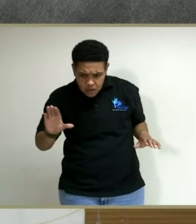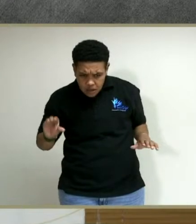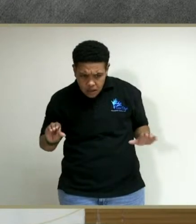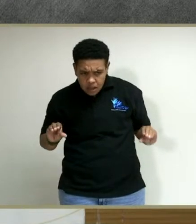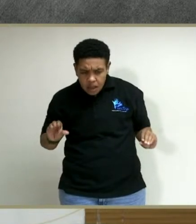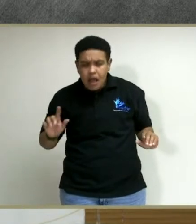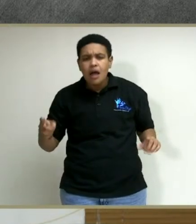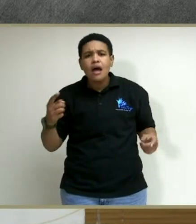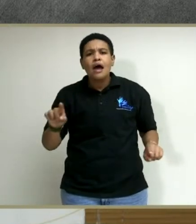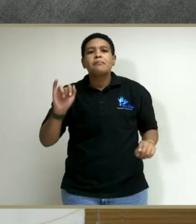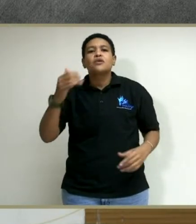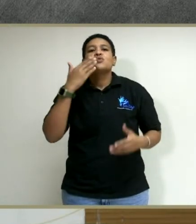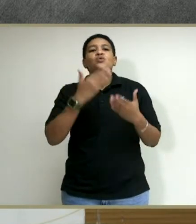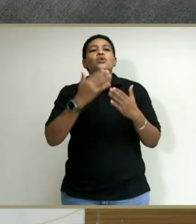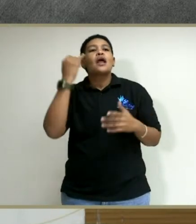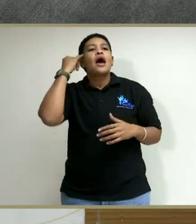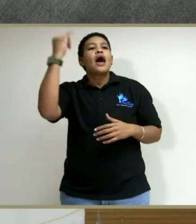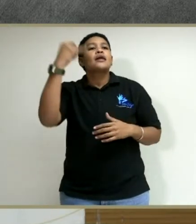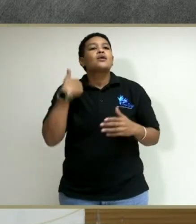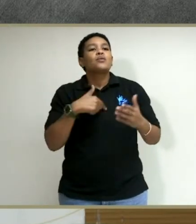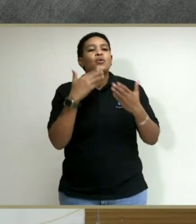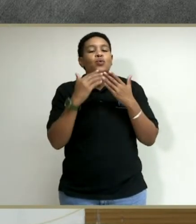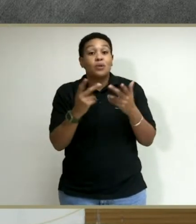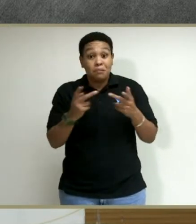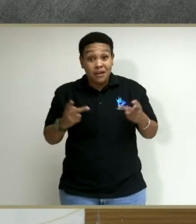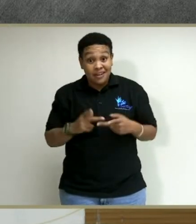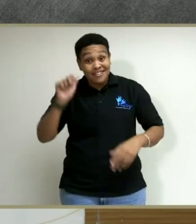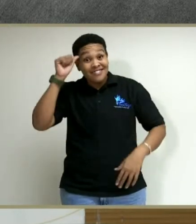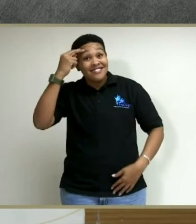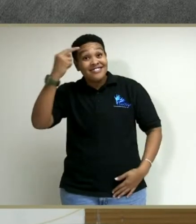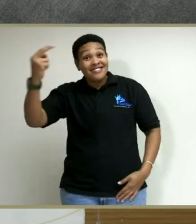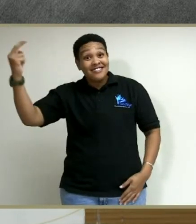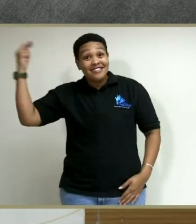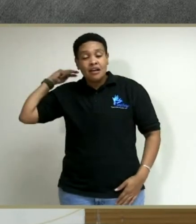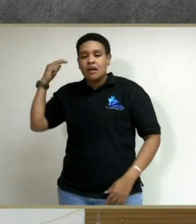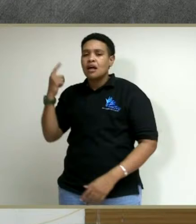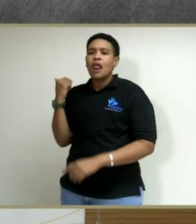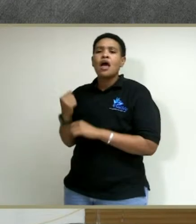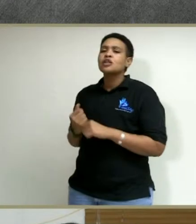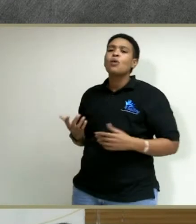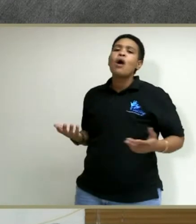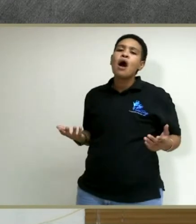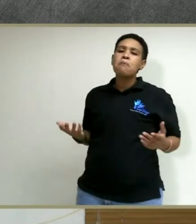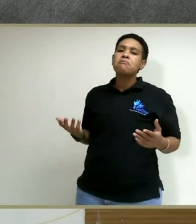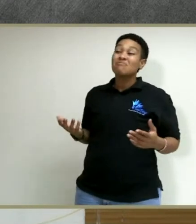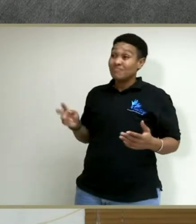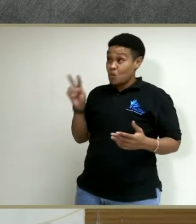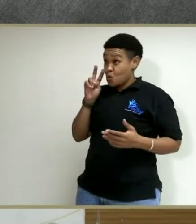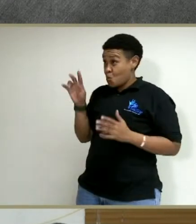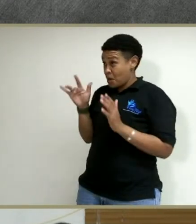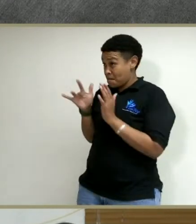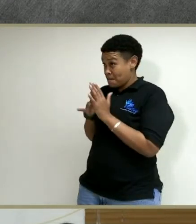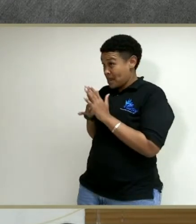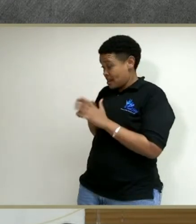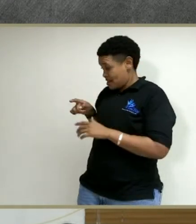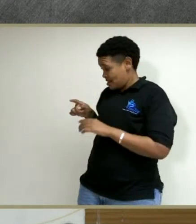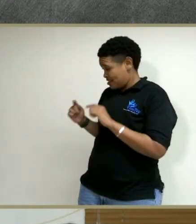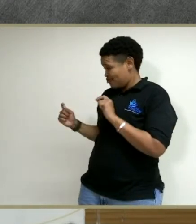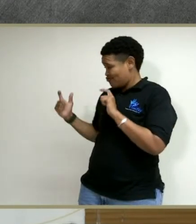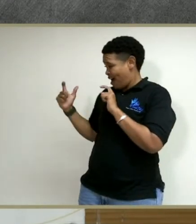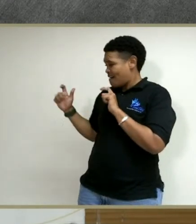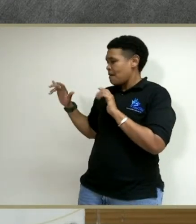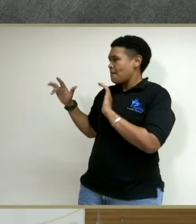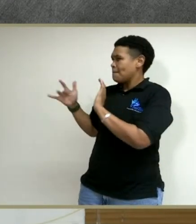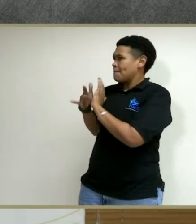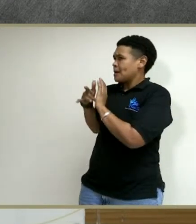that's a good idea that we're at a good place. And remember that last year, If you look in the middle of the graph, you will